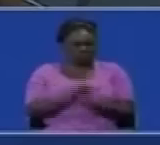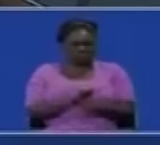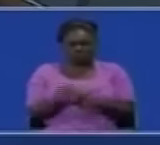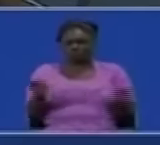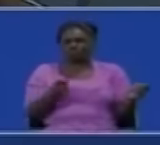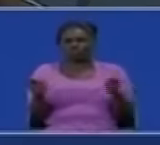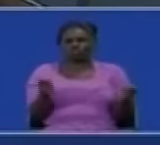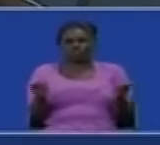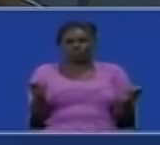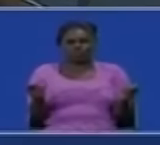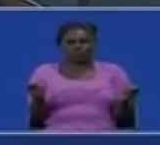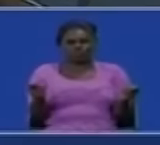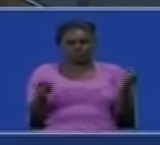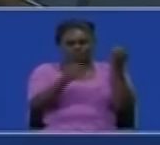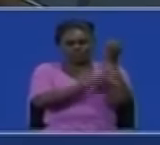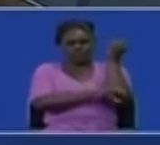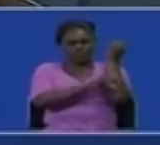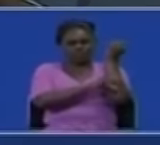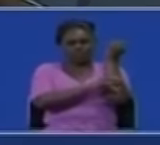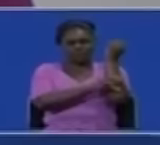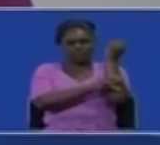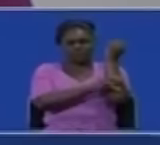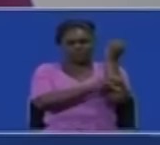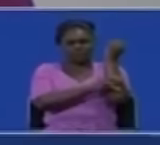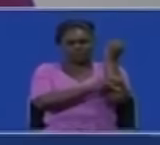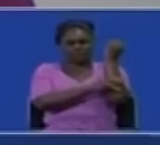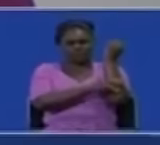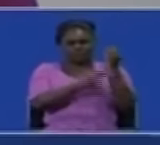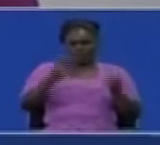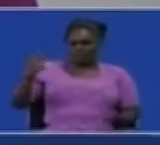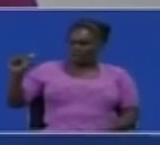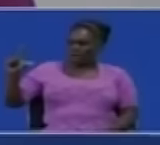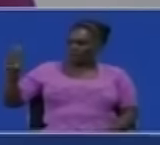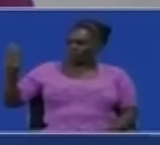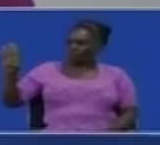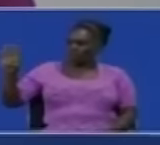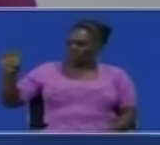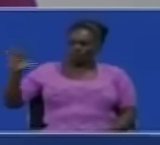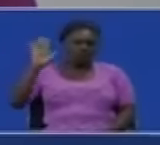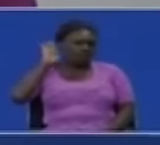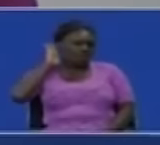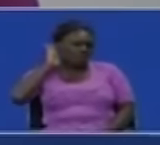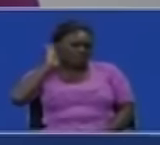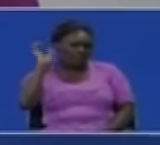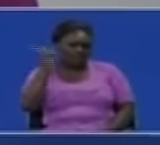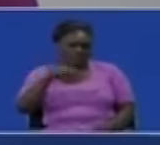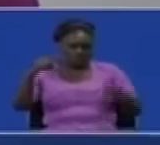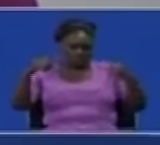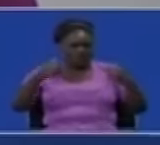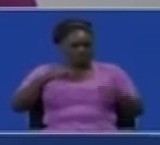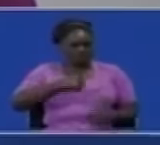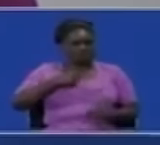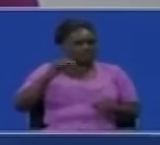reigning atmosphere in the country. I want us to close. Walubengo, I'll start with you. We have had, you know, some success with